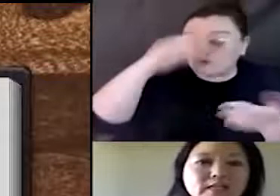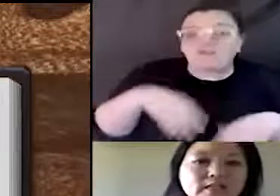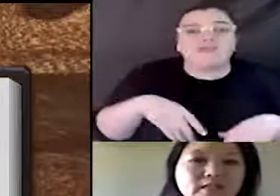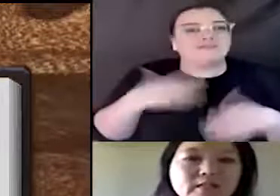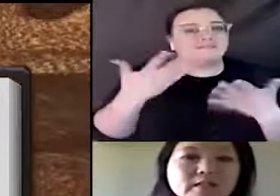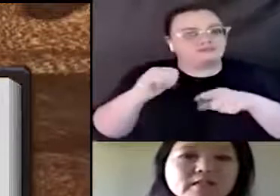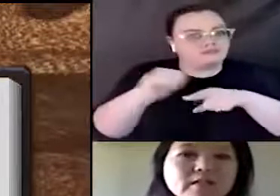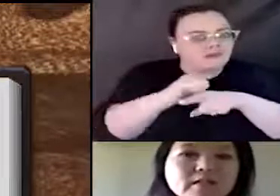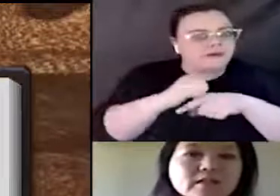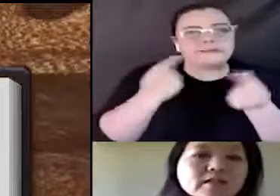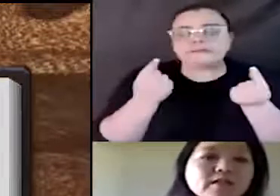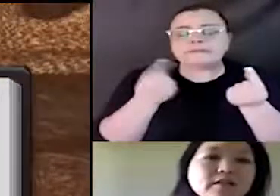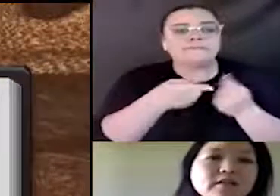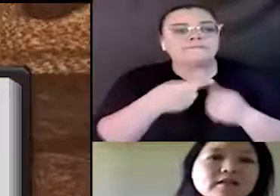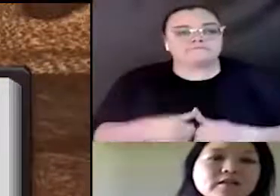training.